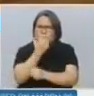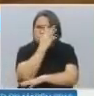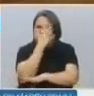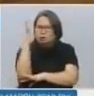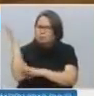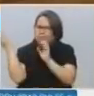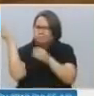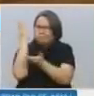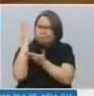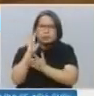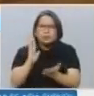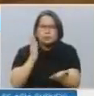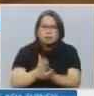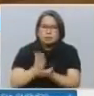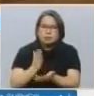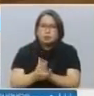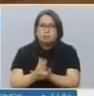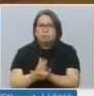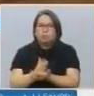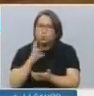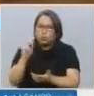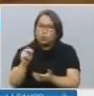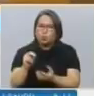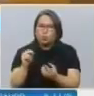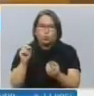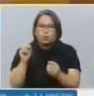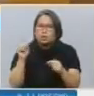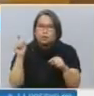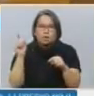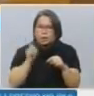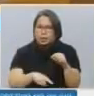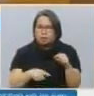aquatic resources. You can no longer fish